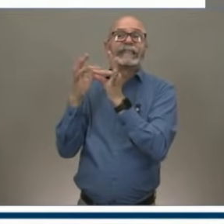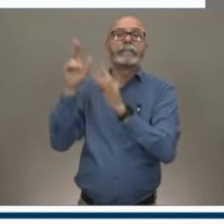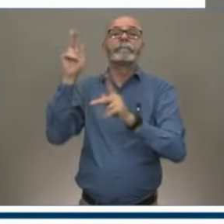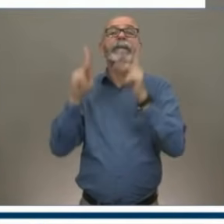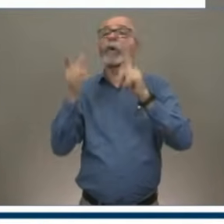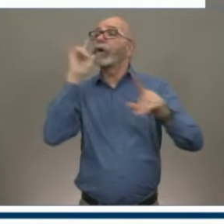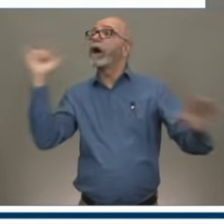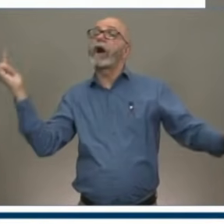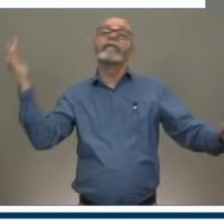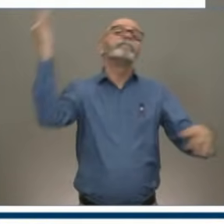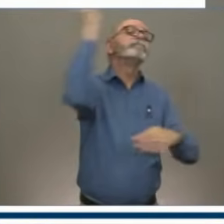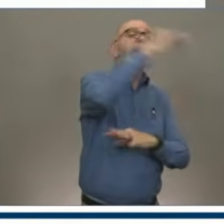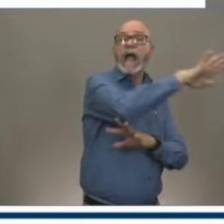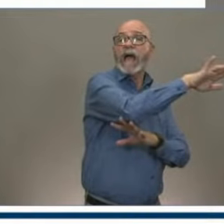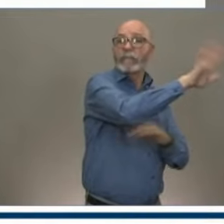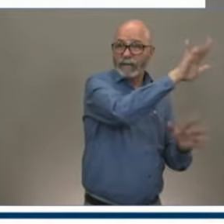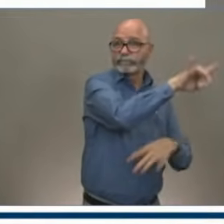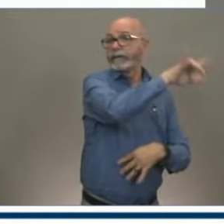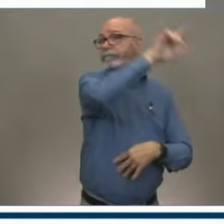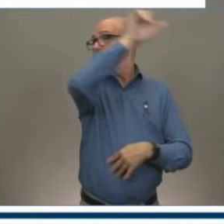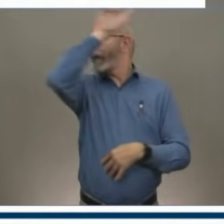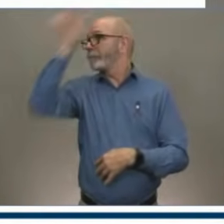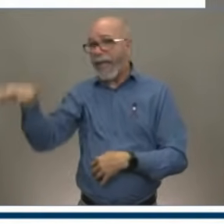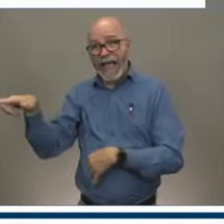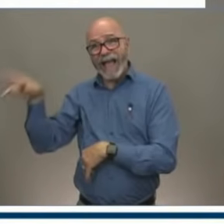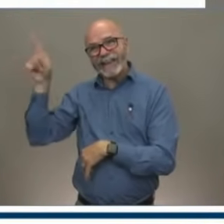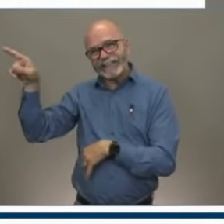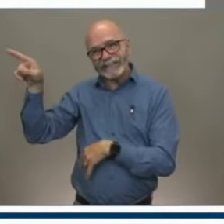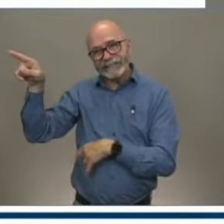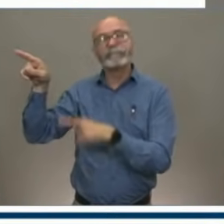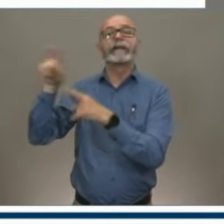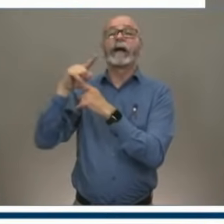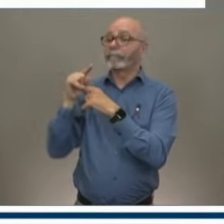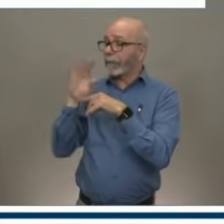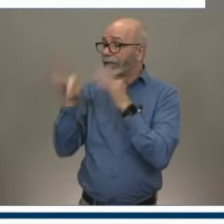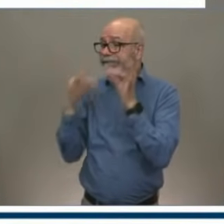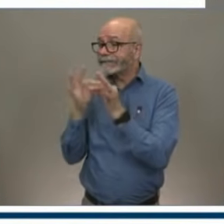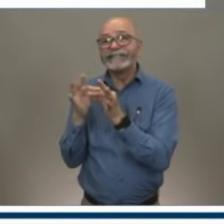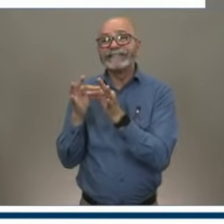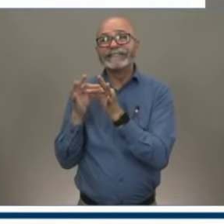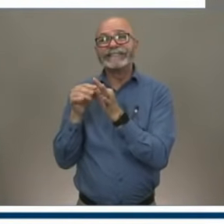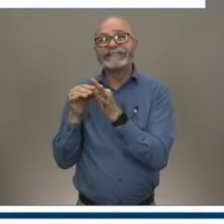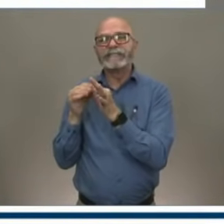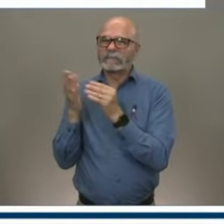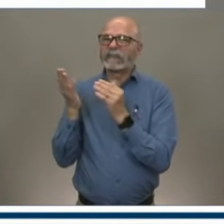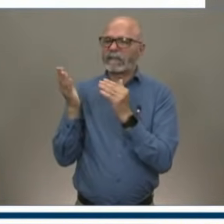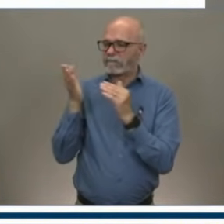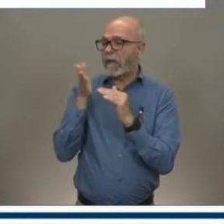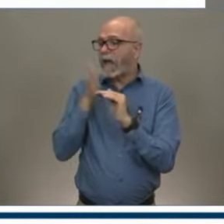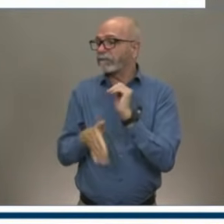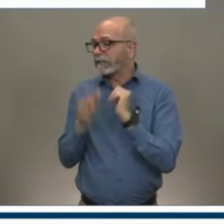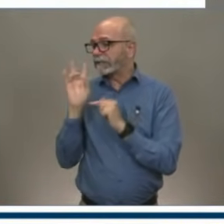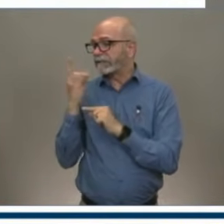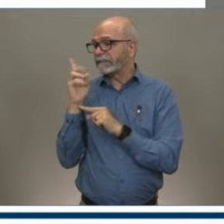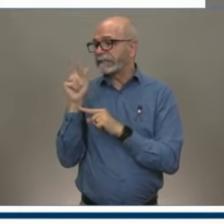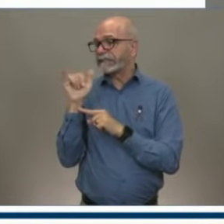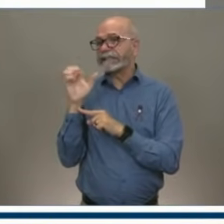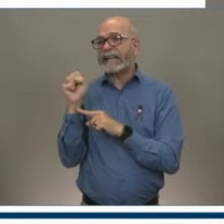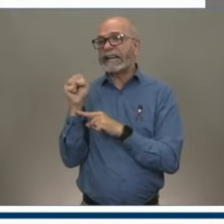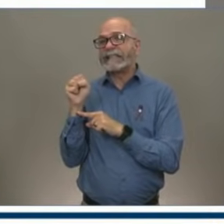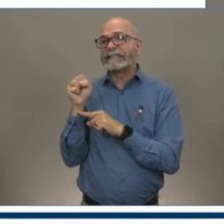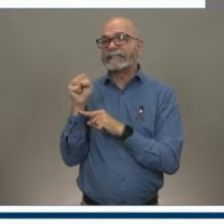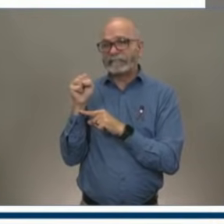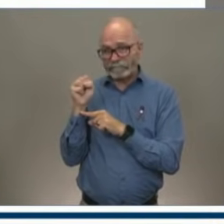So in Newfoundland, if they're tested on day 7 or later and the result is negative, they can start a modified form of